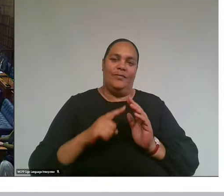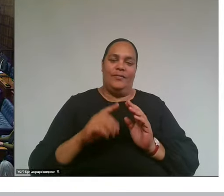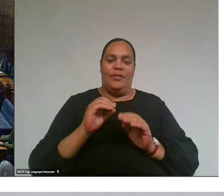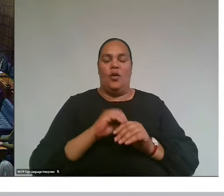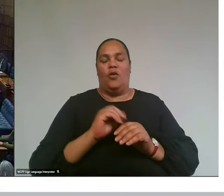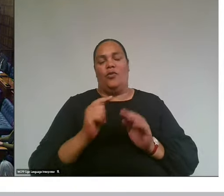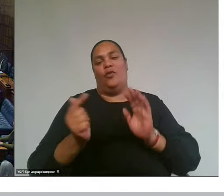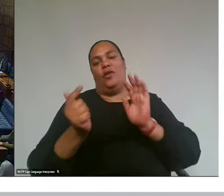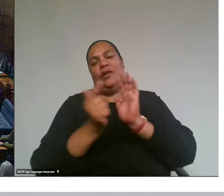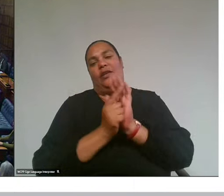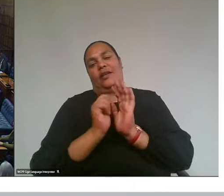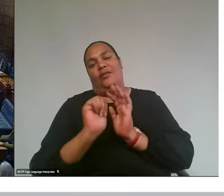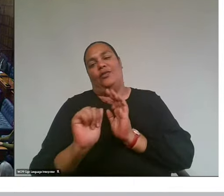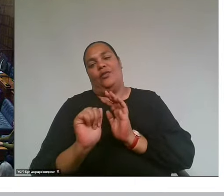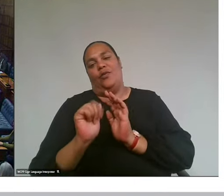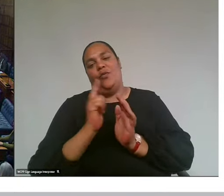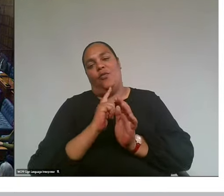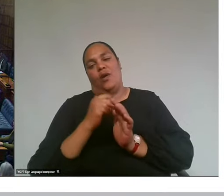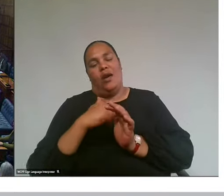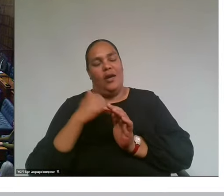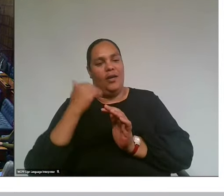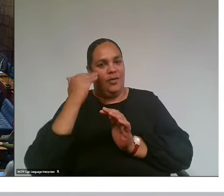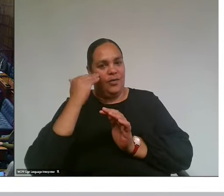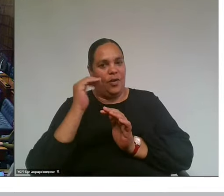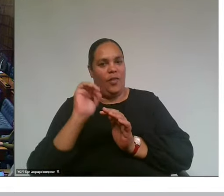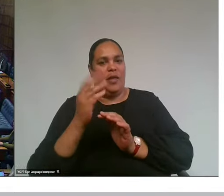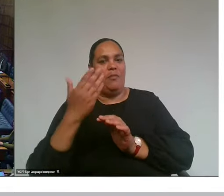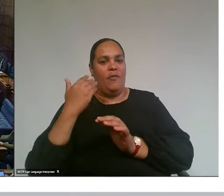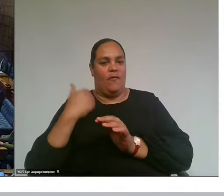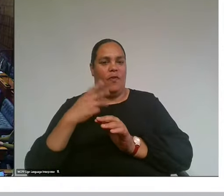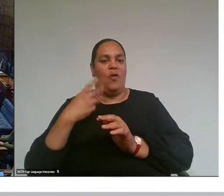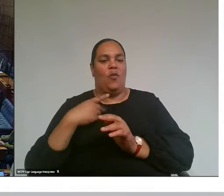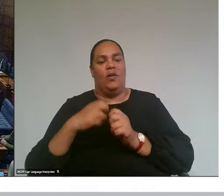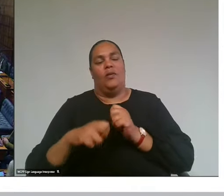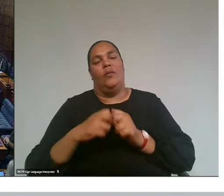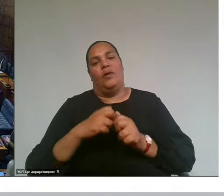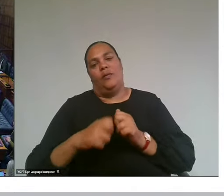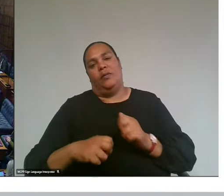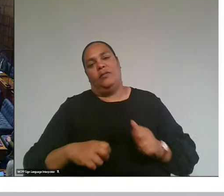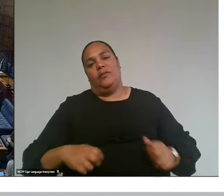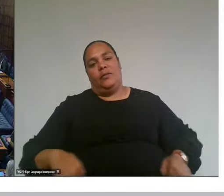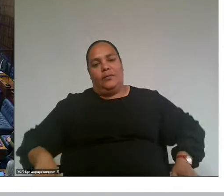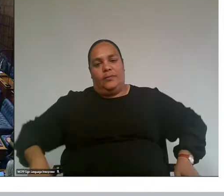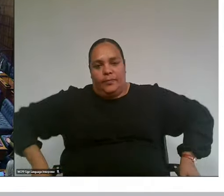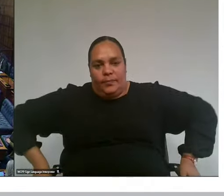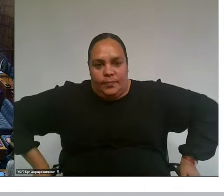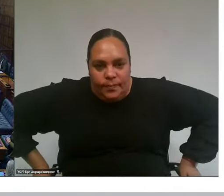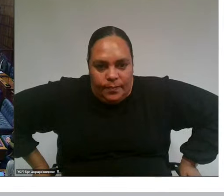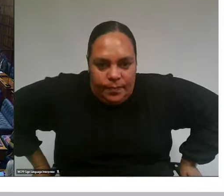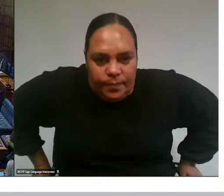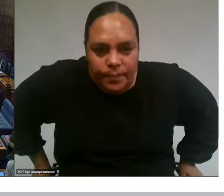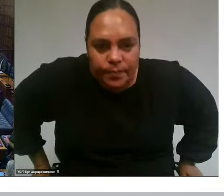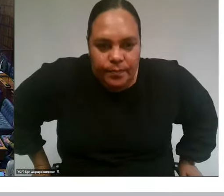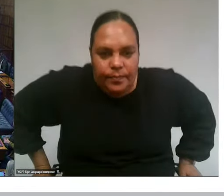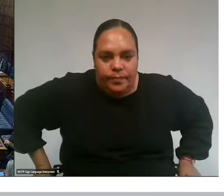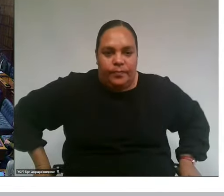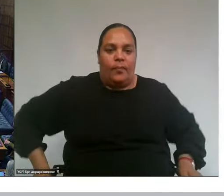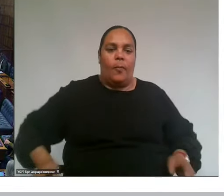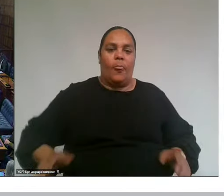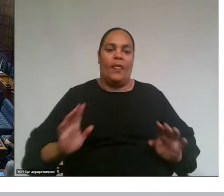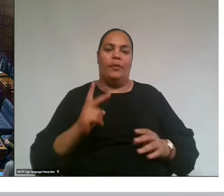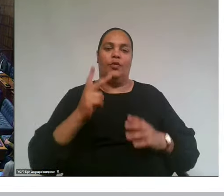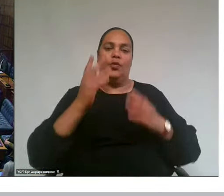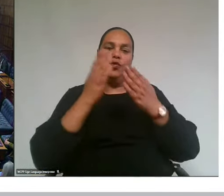legalities of that because I knew it used to pose problems then the two general